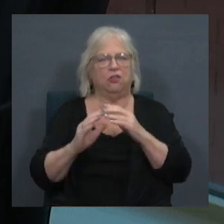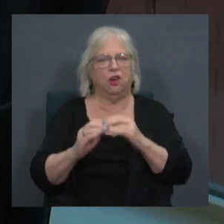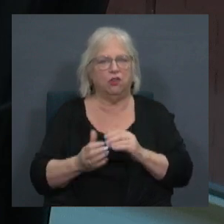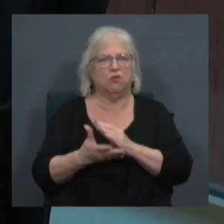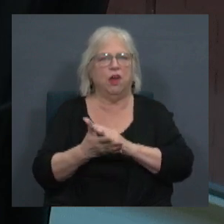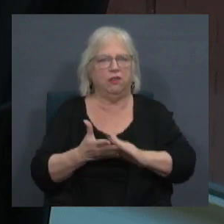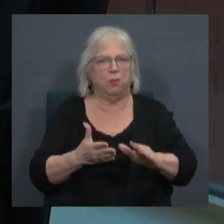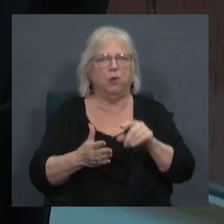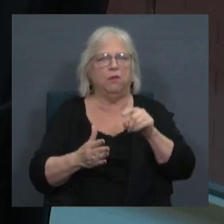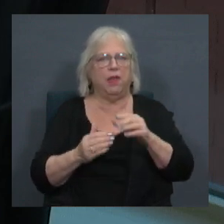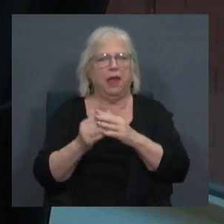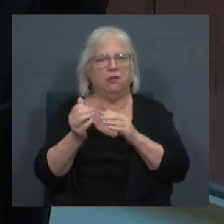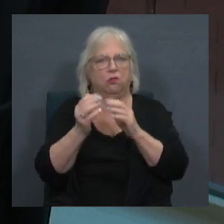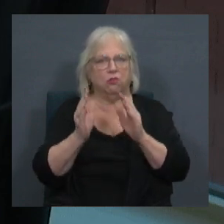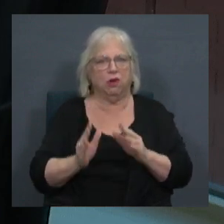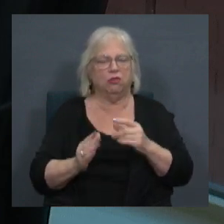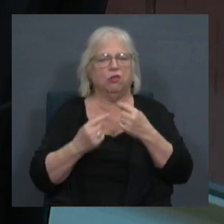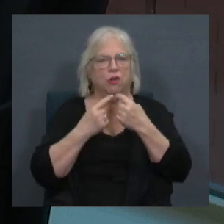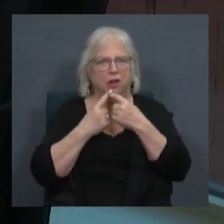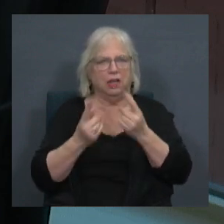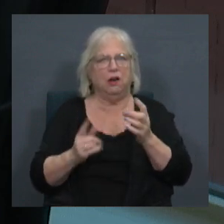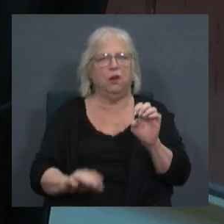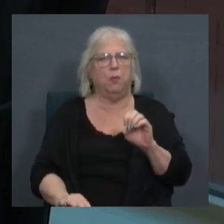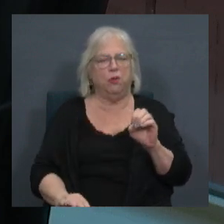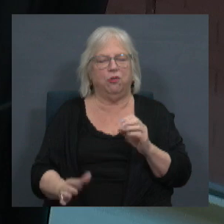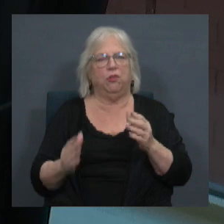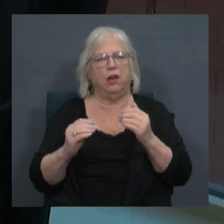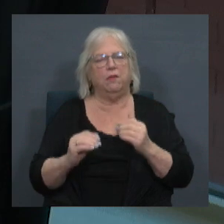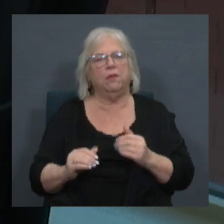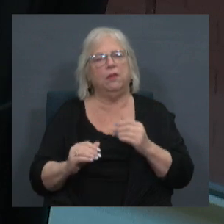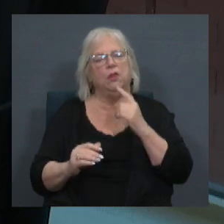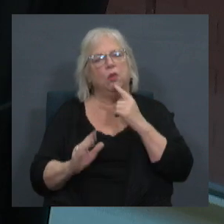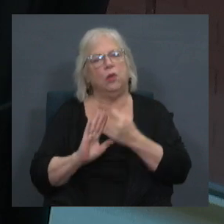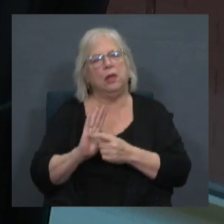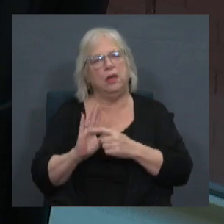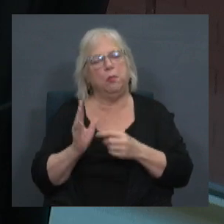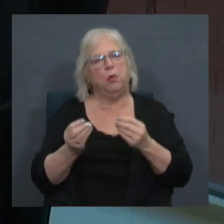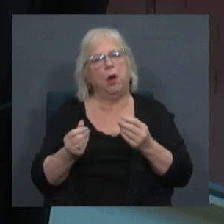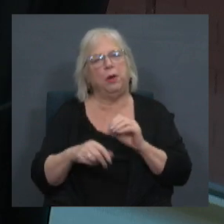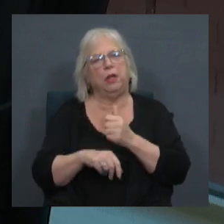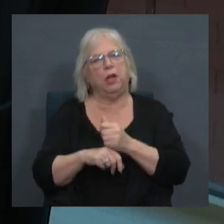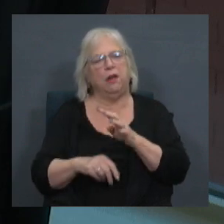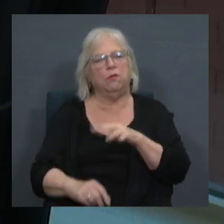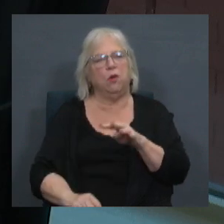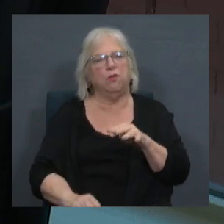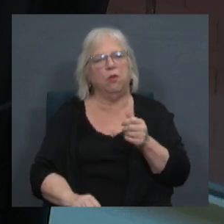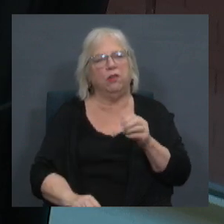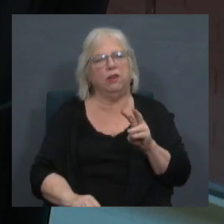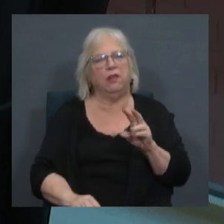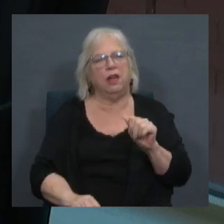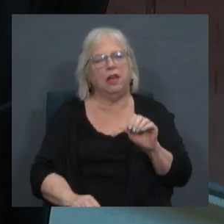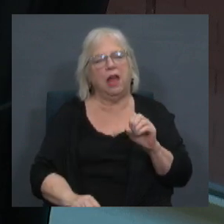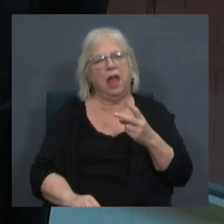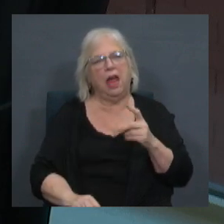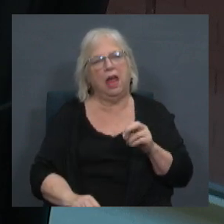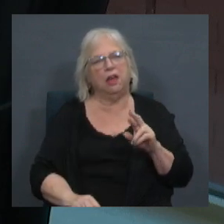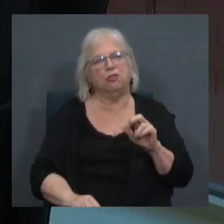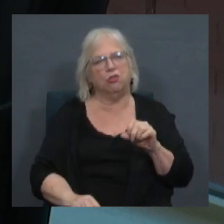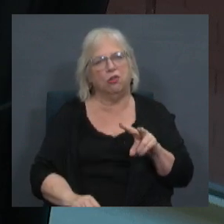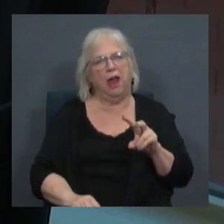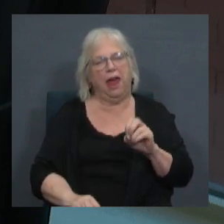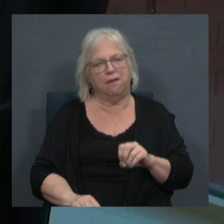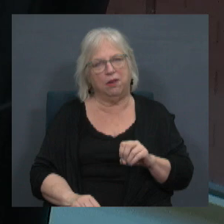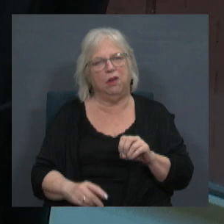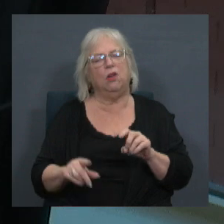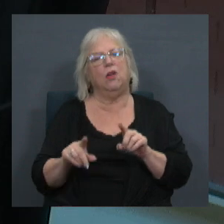raise and remove said structure, to declare an emergency. An ordinance to condemn property located at 4416 Asher Avenue, Little Rock, Arkansas